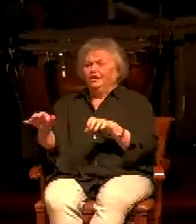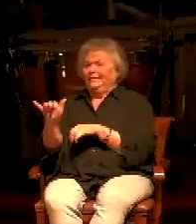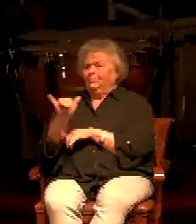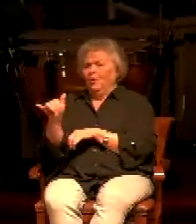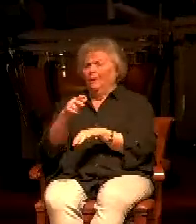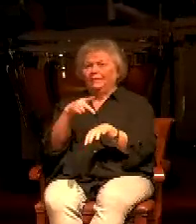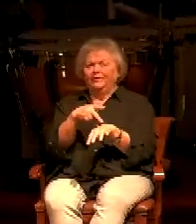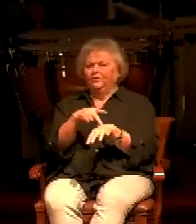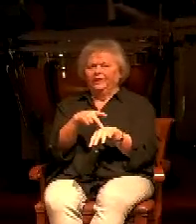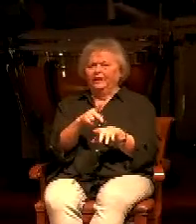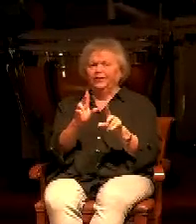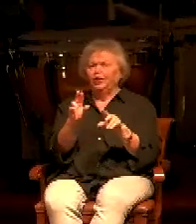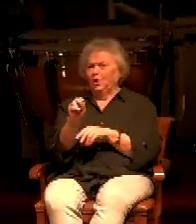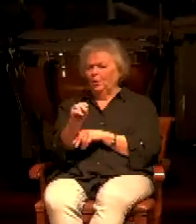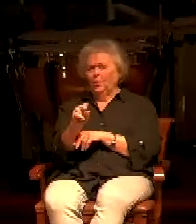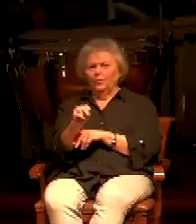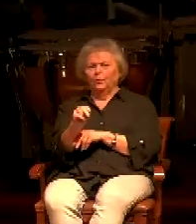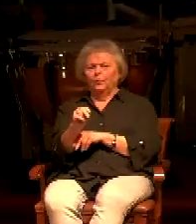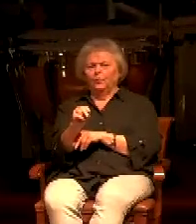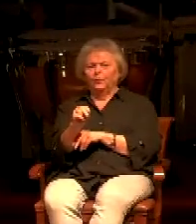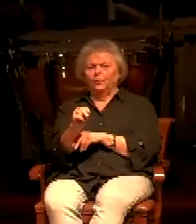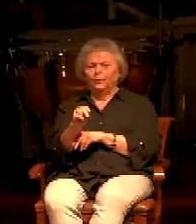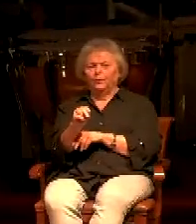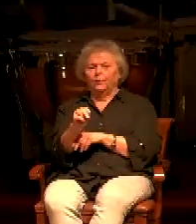day. And